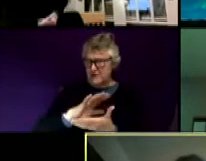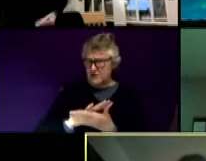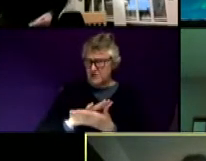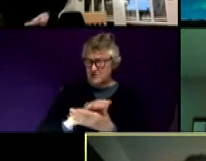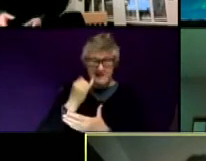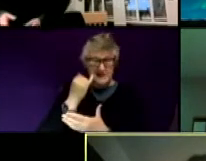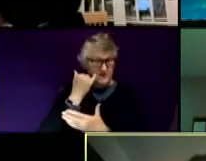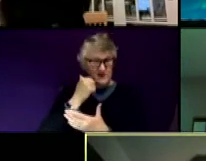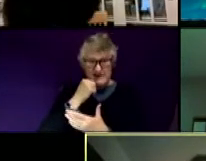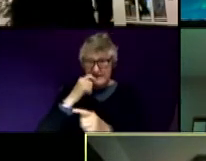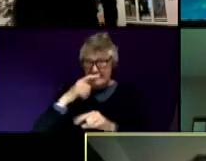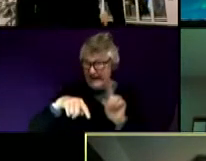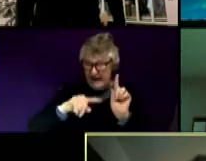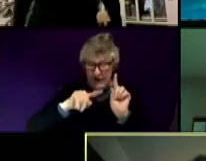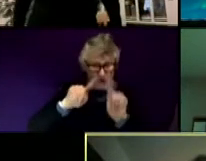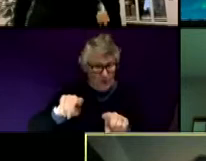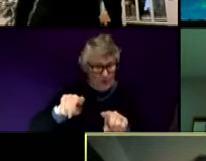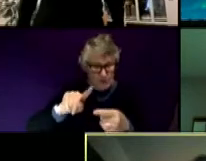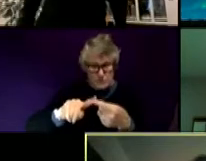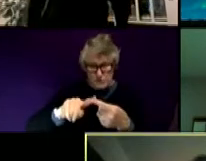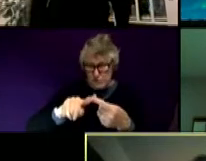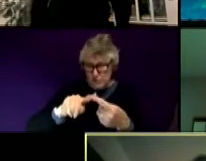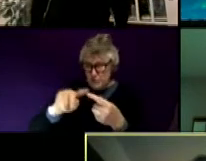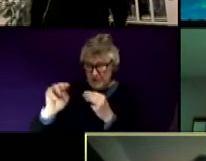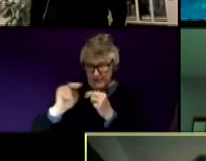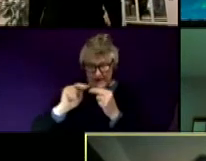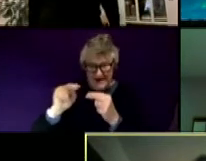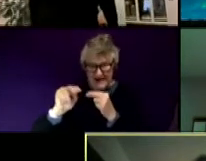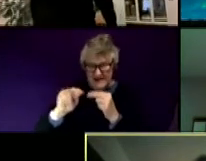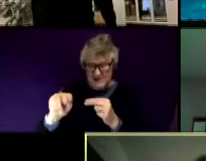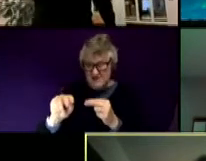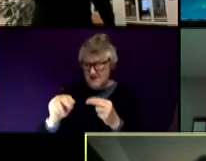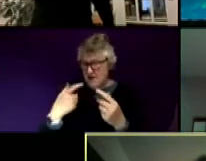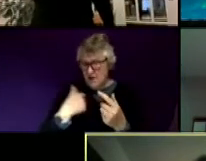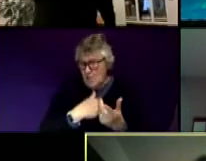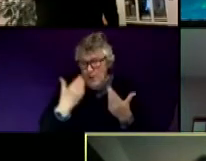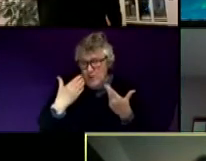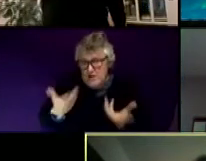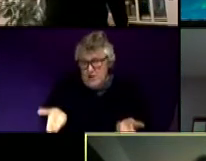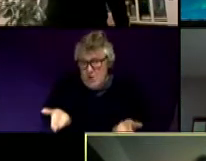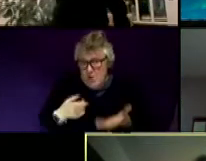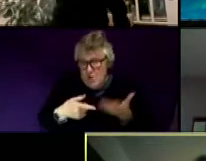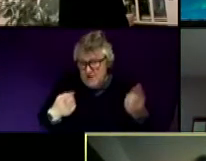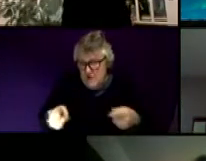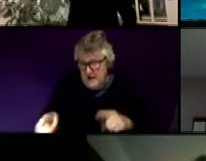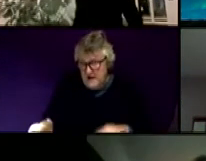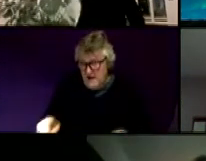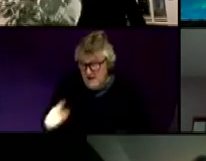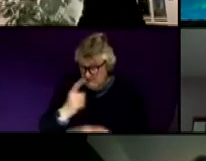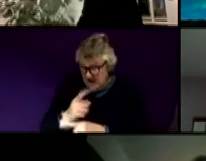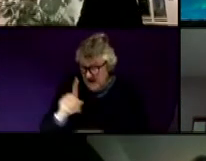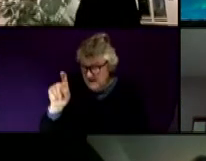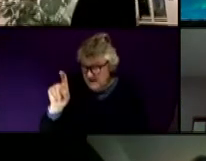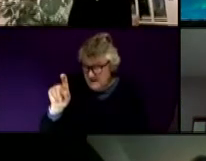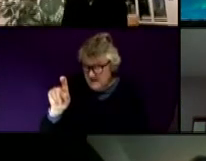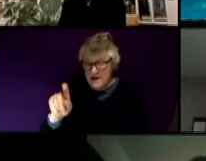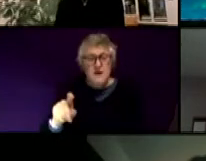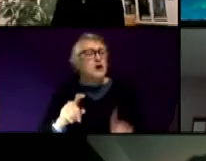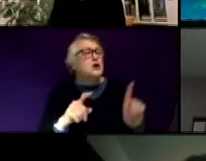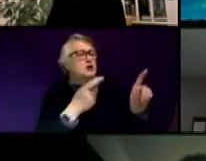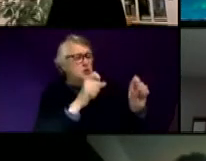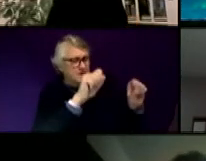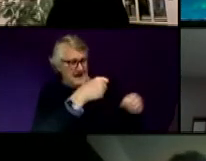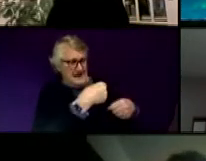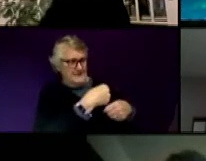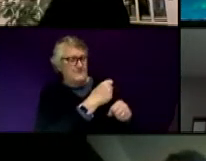If we can't go into the mediation, we wouldn't even know what went on, right? You can just make a request for